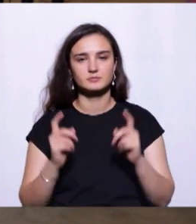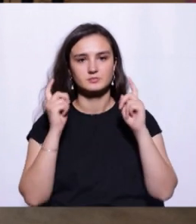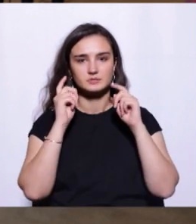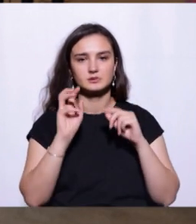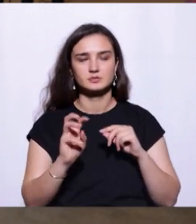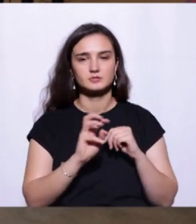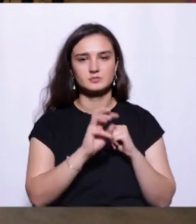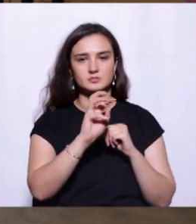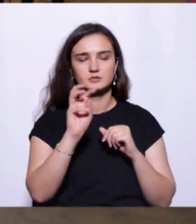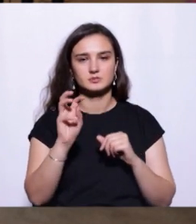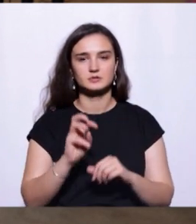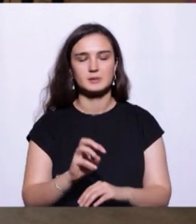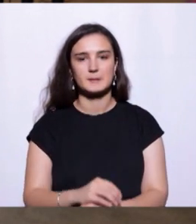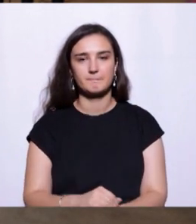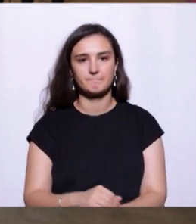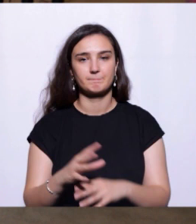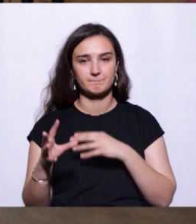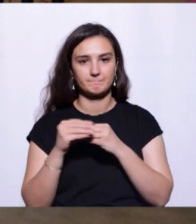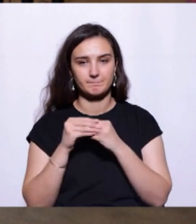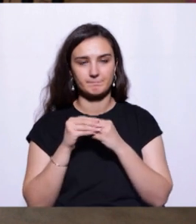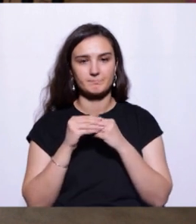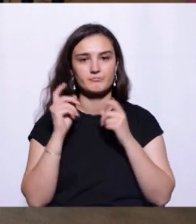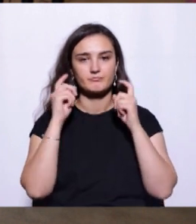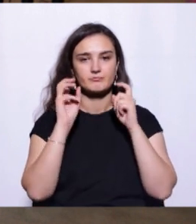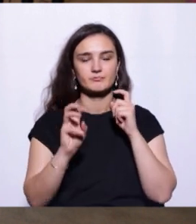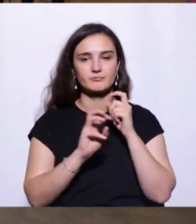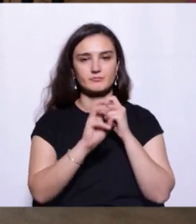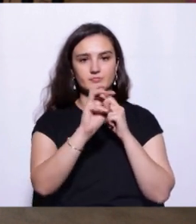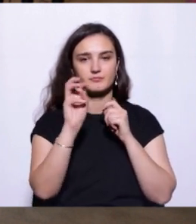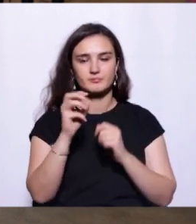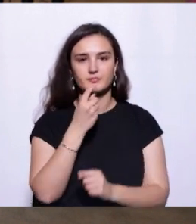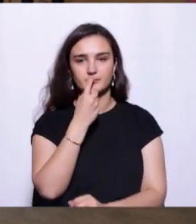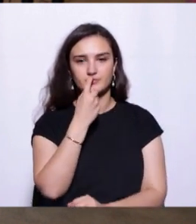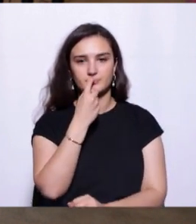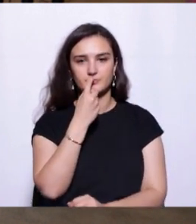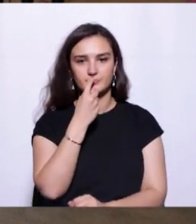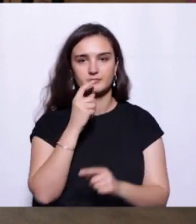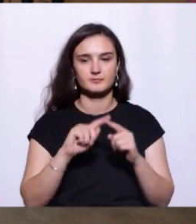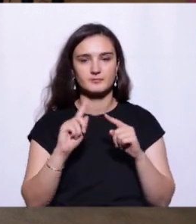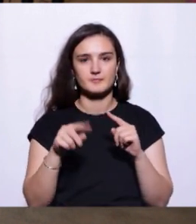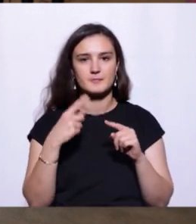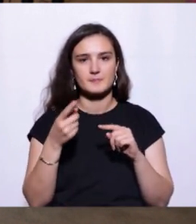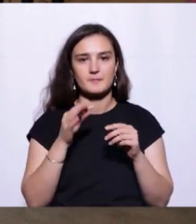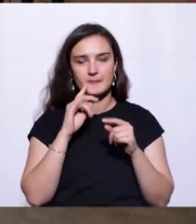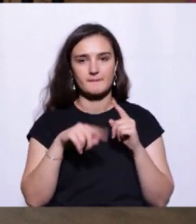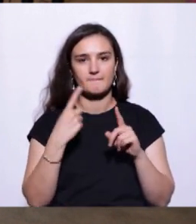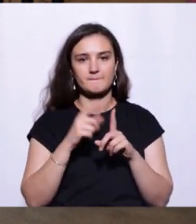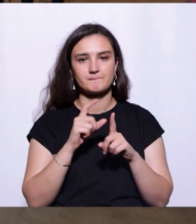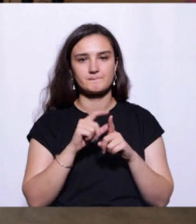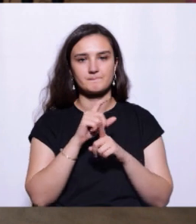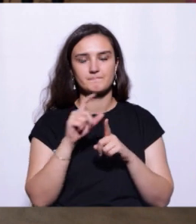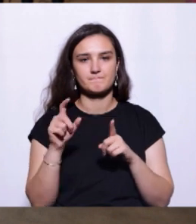Stethoscope, stethoscopy. Together, stethoscope, stethoscopy. Let's look at our next word, which